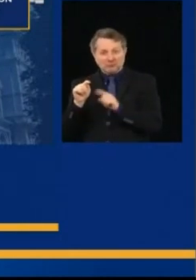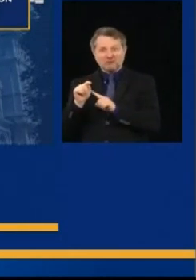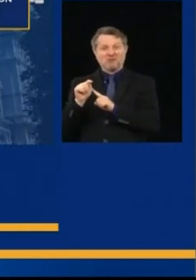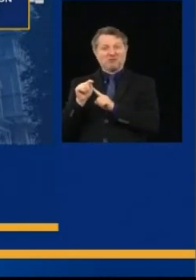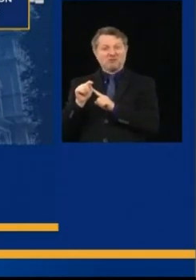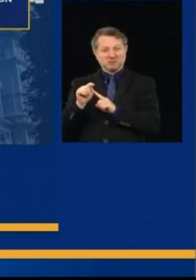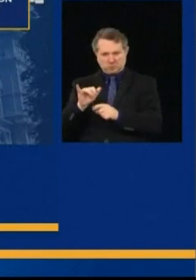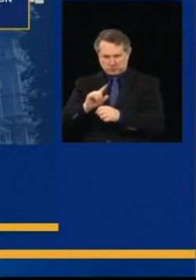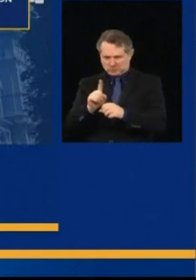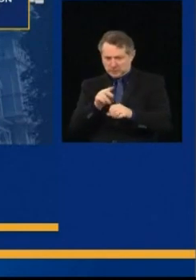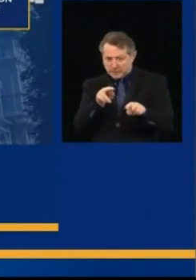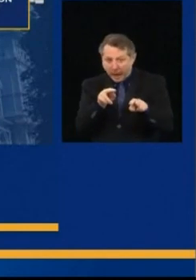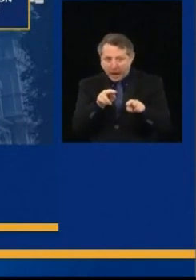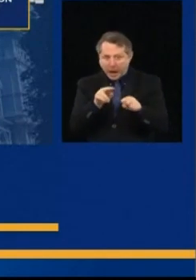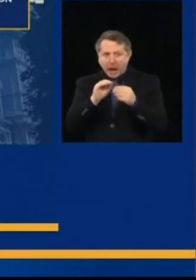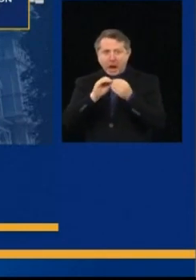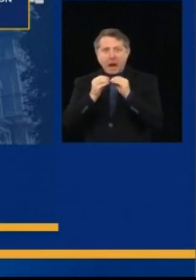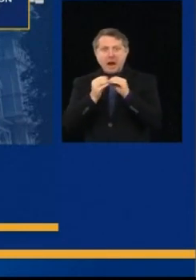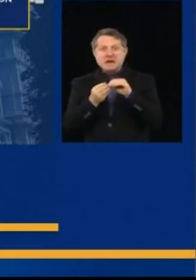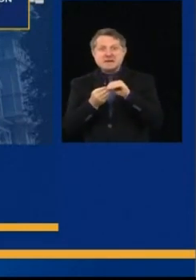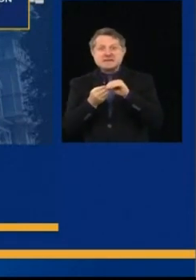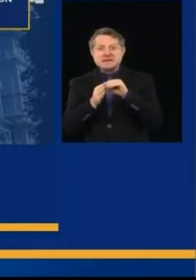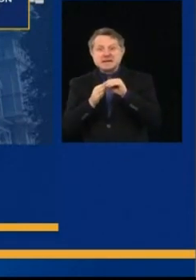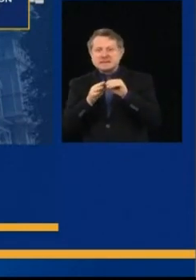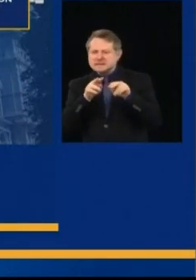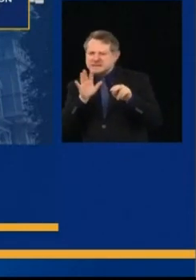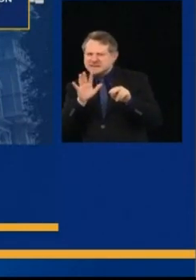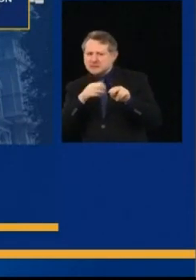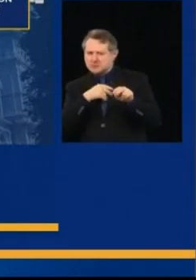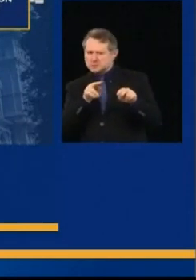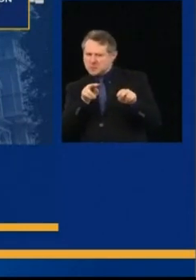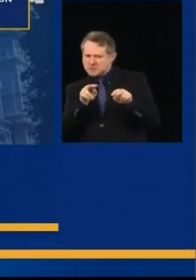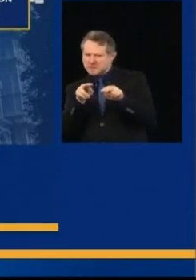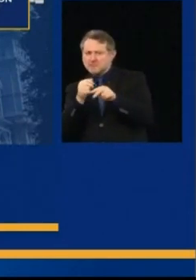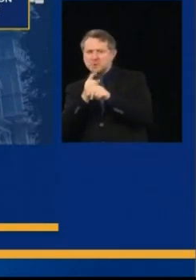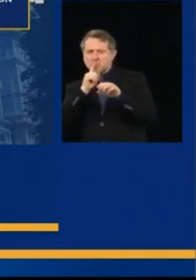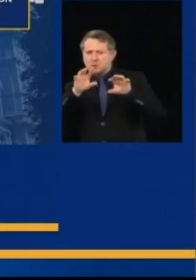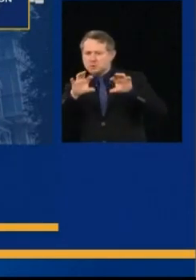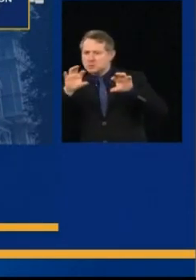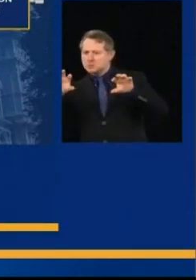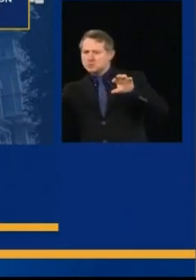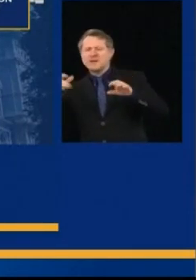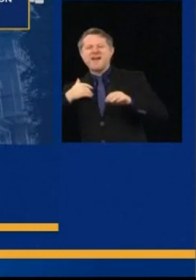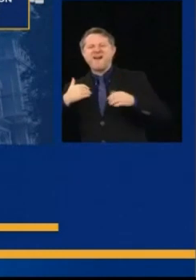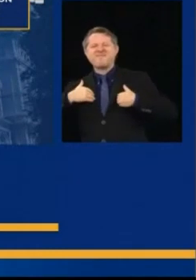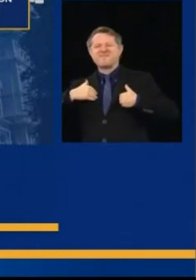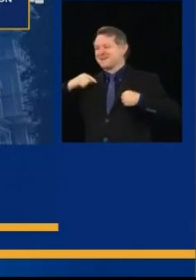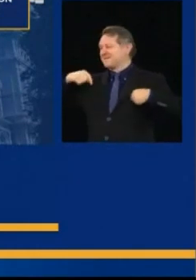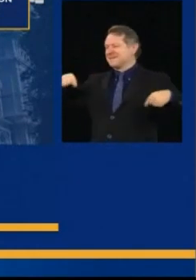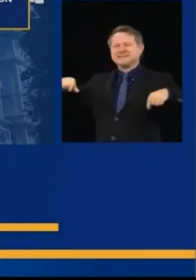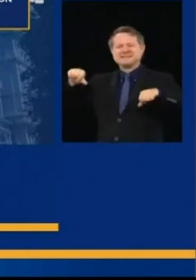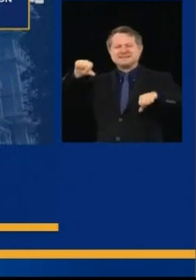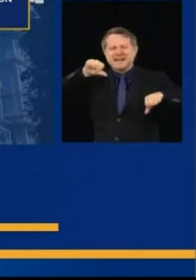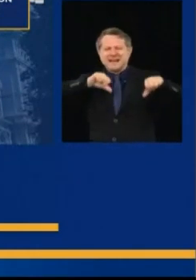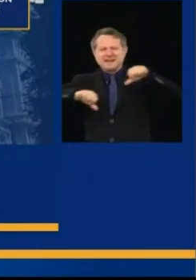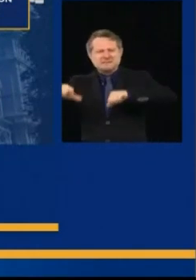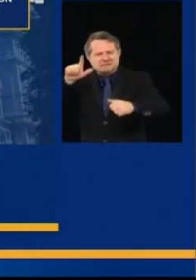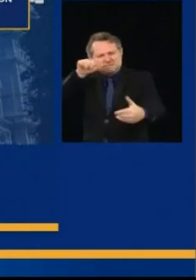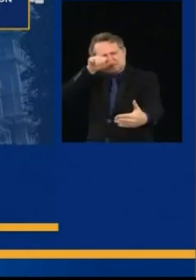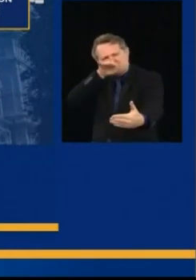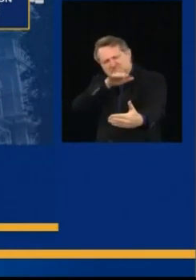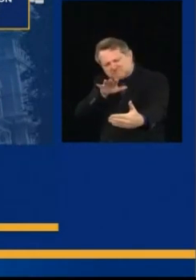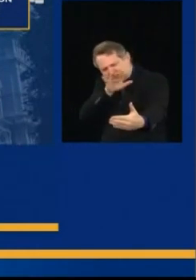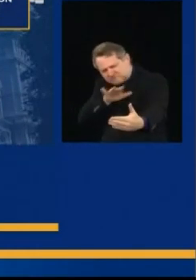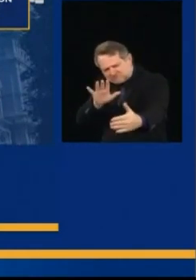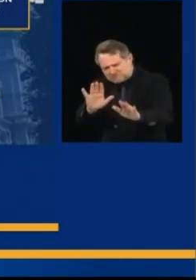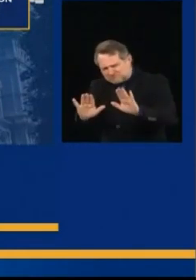the numbers, watch the measures. There is a science to this. And that has to be watched